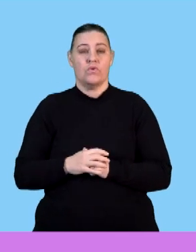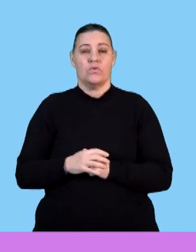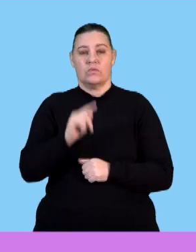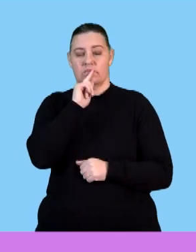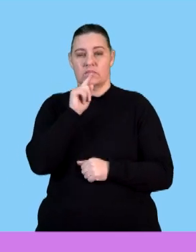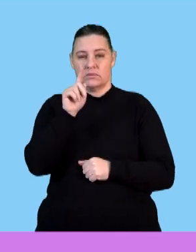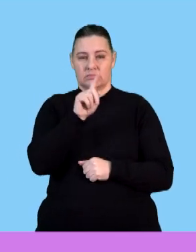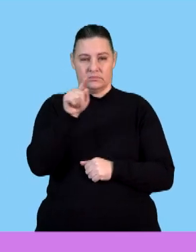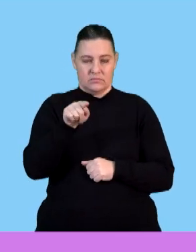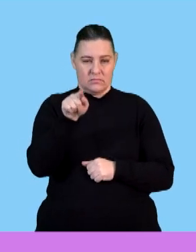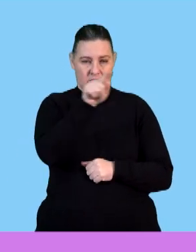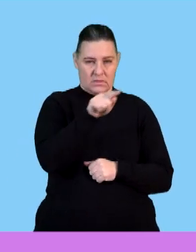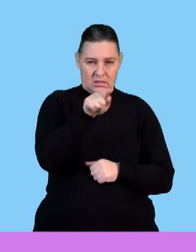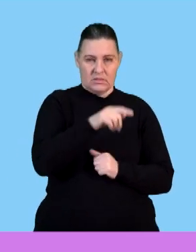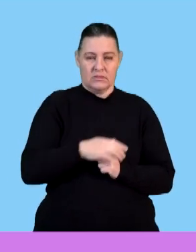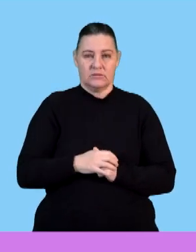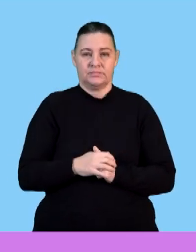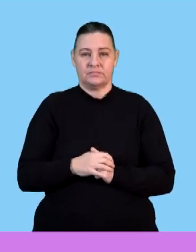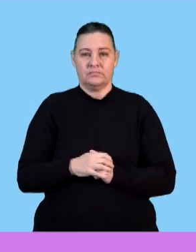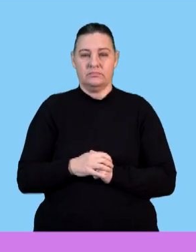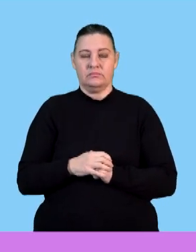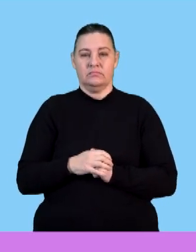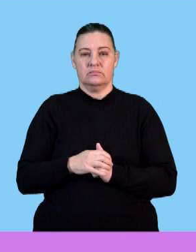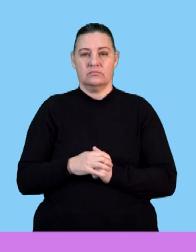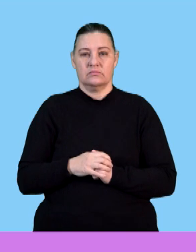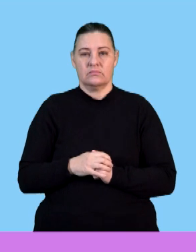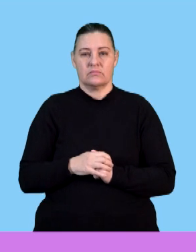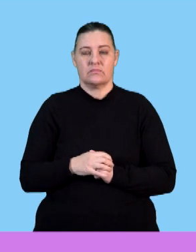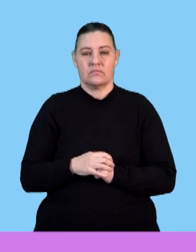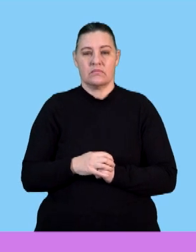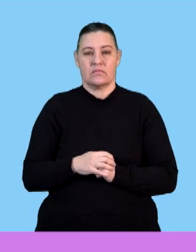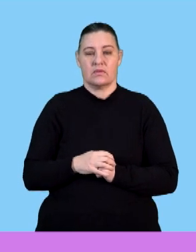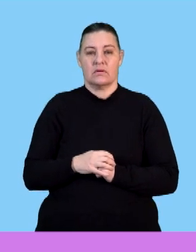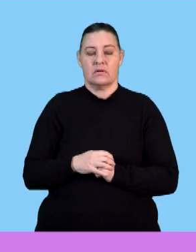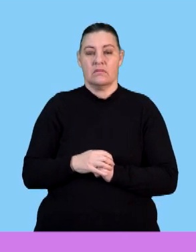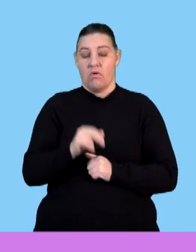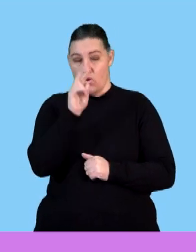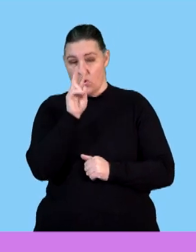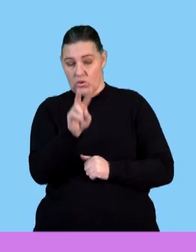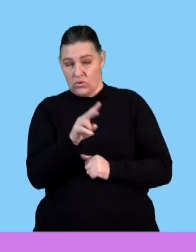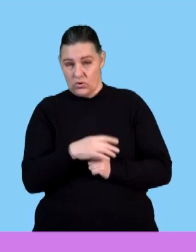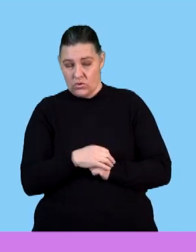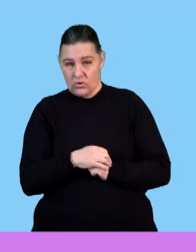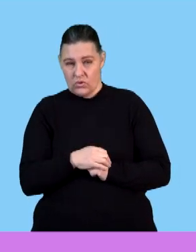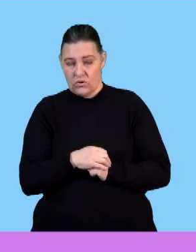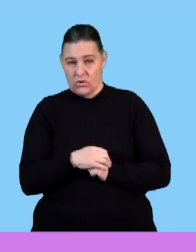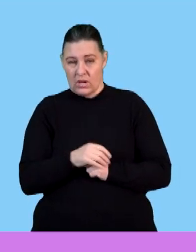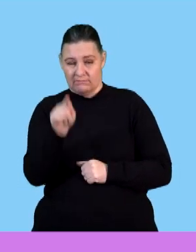should be a 2. Yeah, let's get that there. All right. 2022, right. So if you look at this,